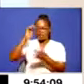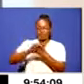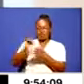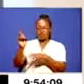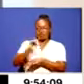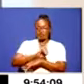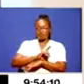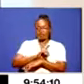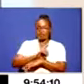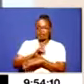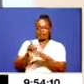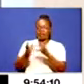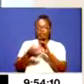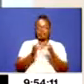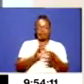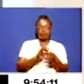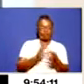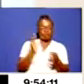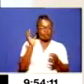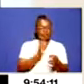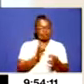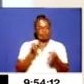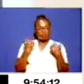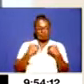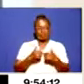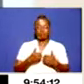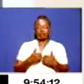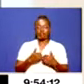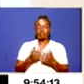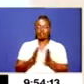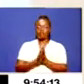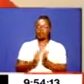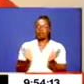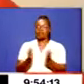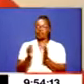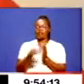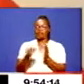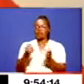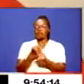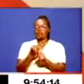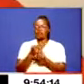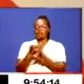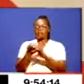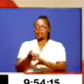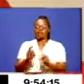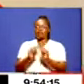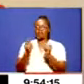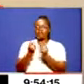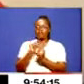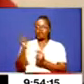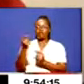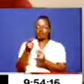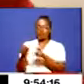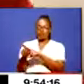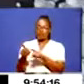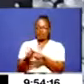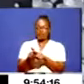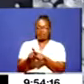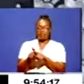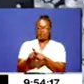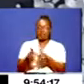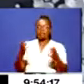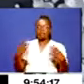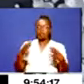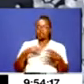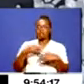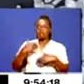bang an Olympic gold medal. He also encouraged the athletes to continue working hard for Team Kenya and also urged the citizen to always